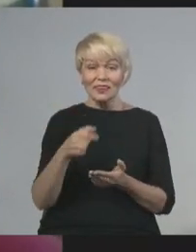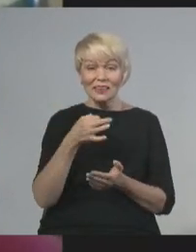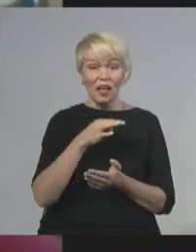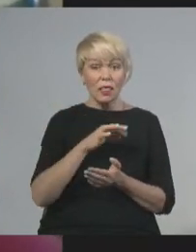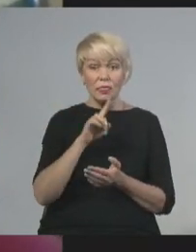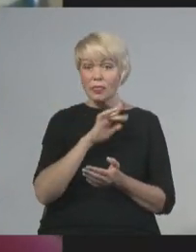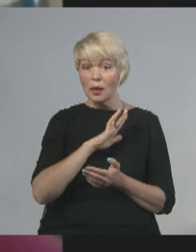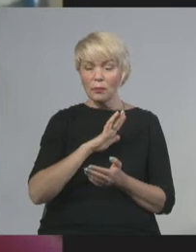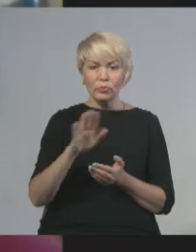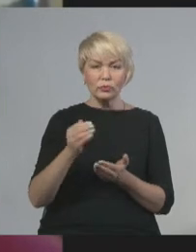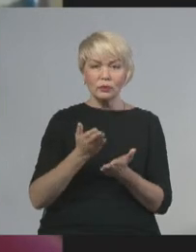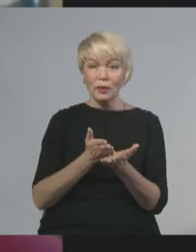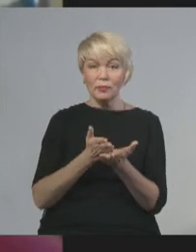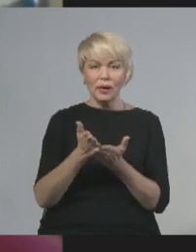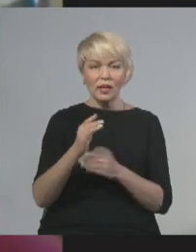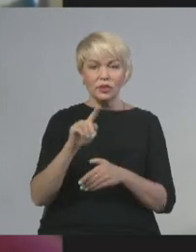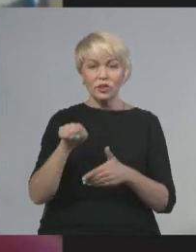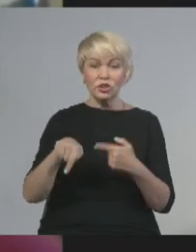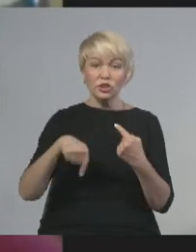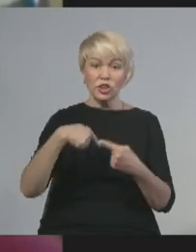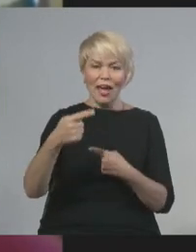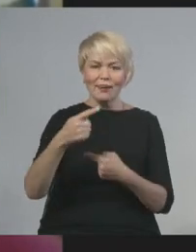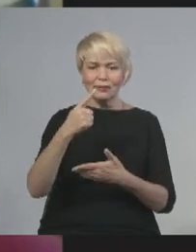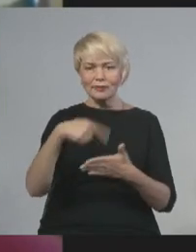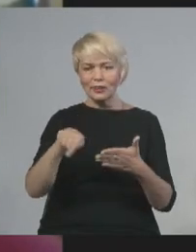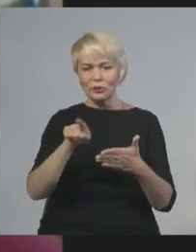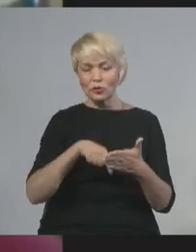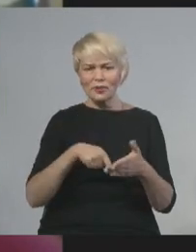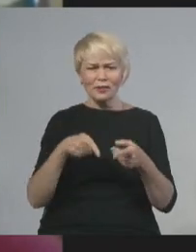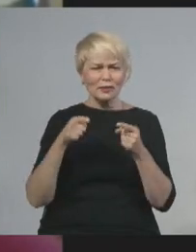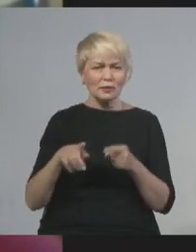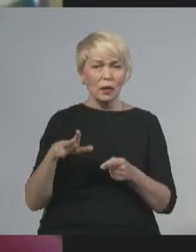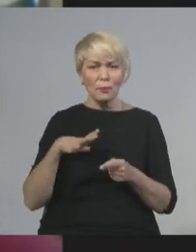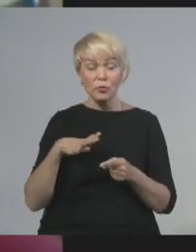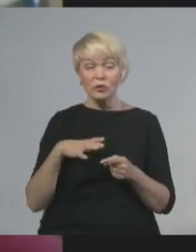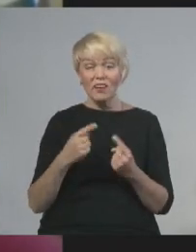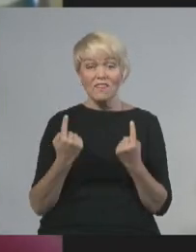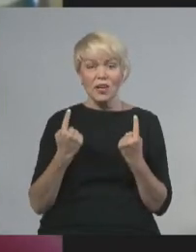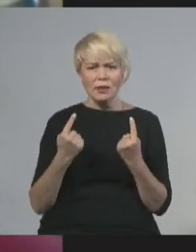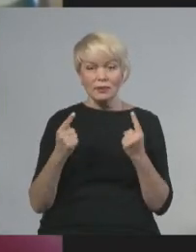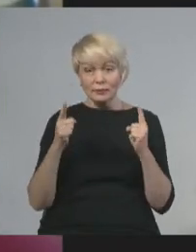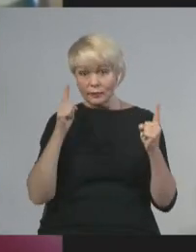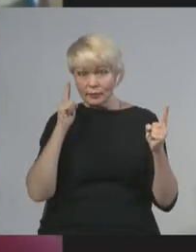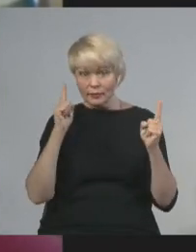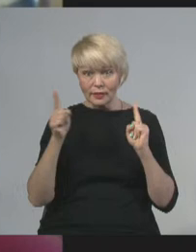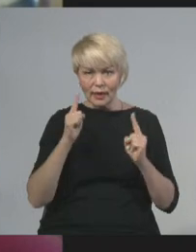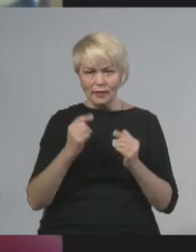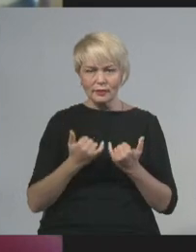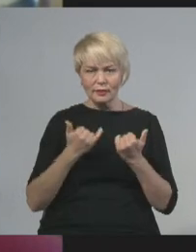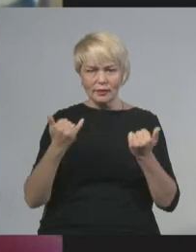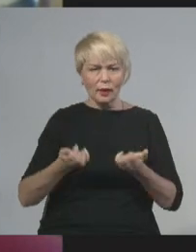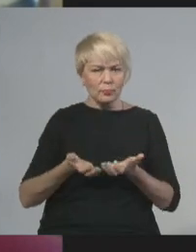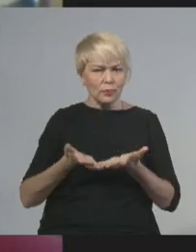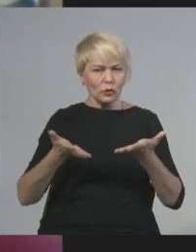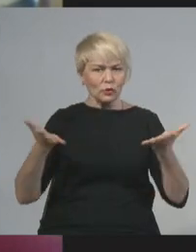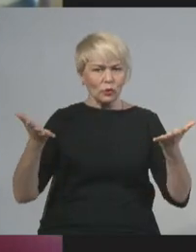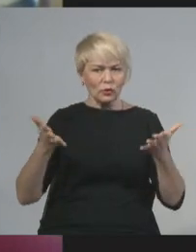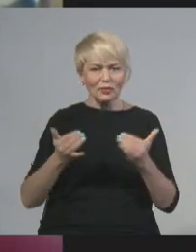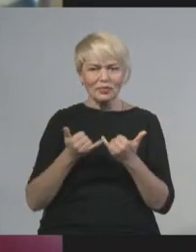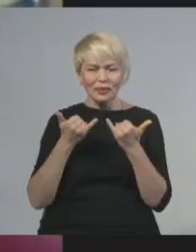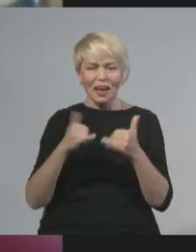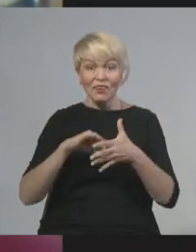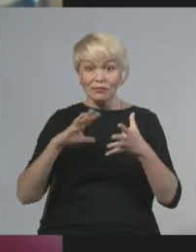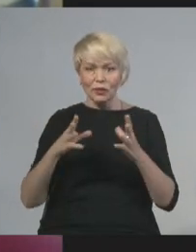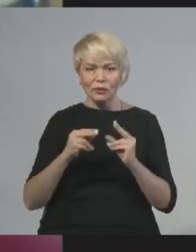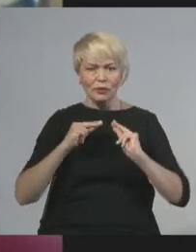so here we showed a huge distress to the public public institutions and transparency of our political system at the moment the